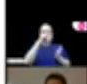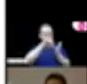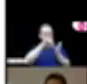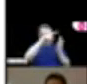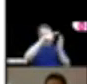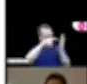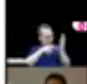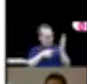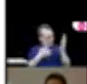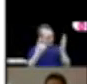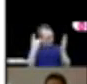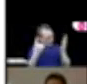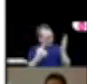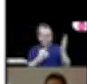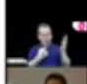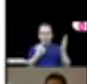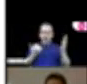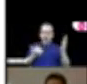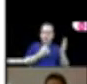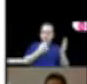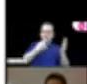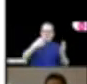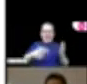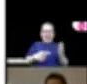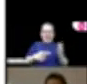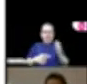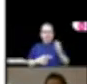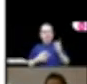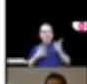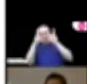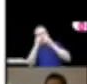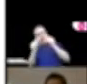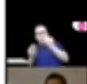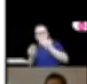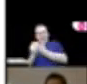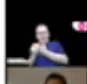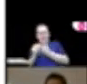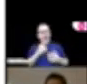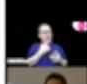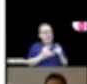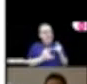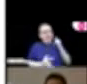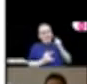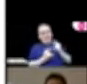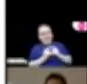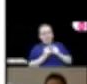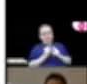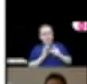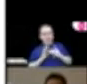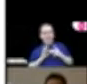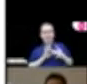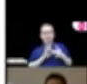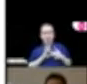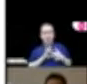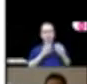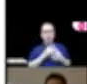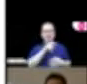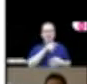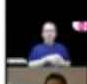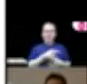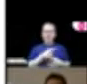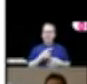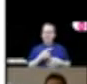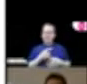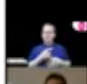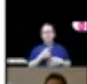God, I was supposed to have told the judge that actually I was having sexual intercourse or the person was on top of